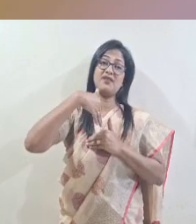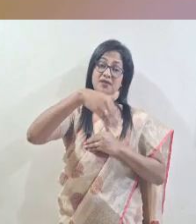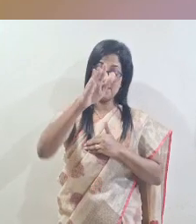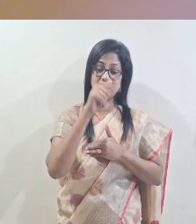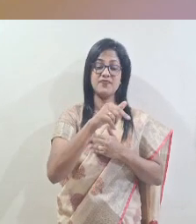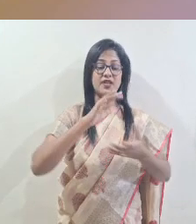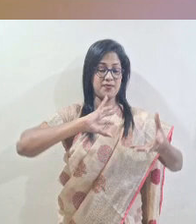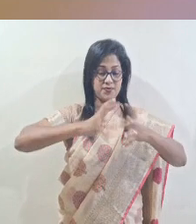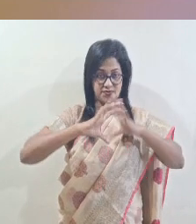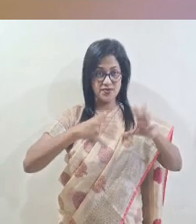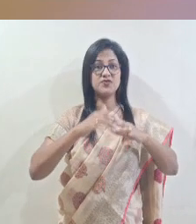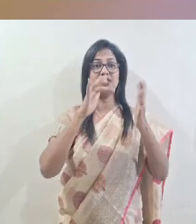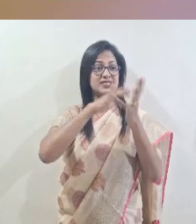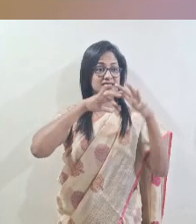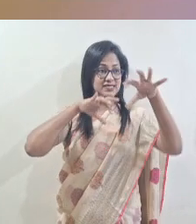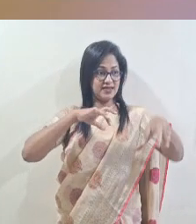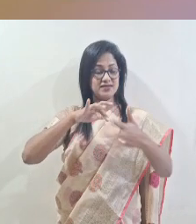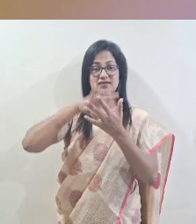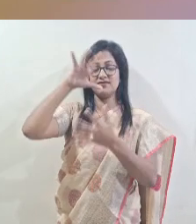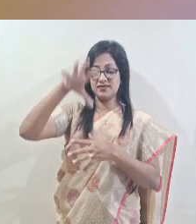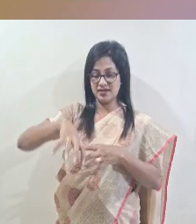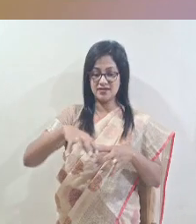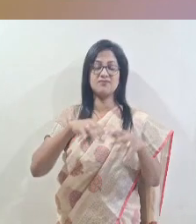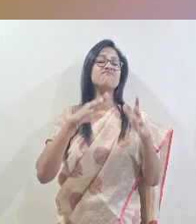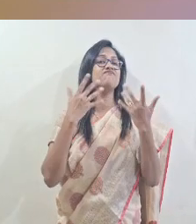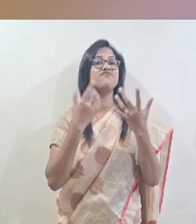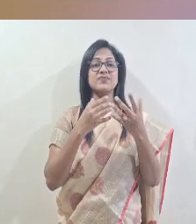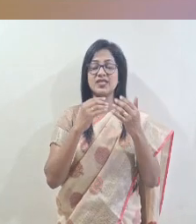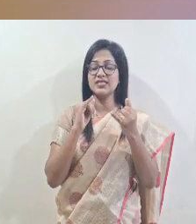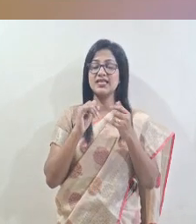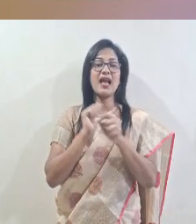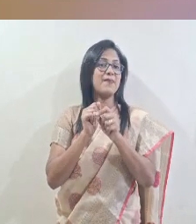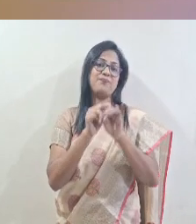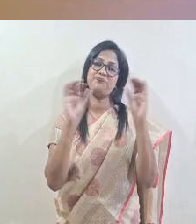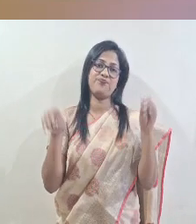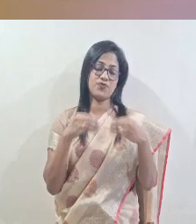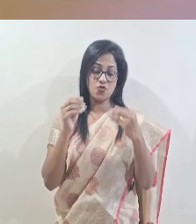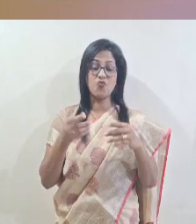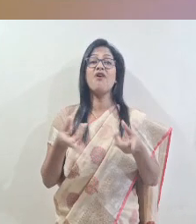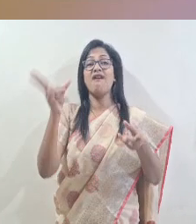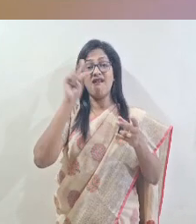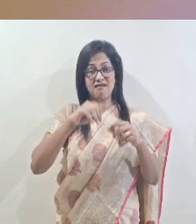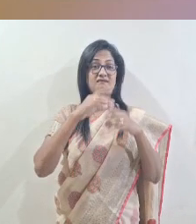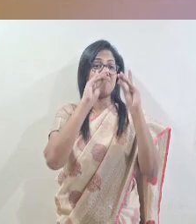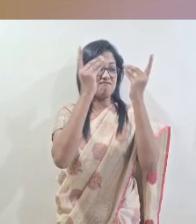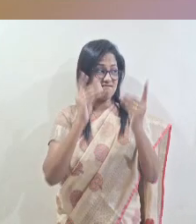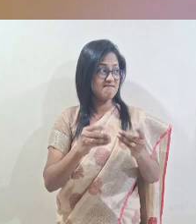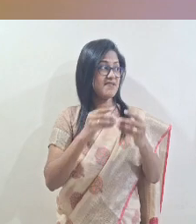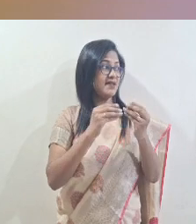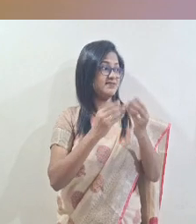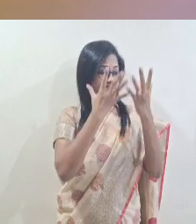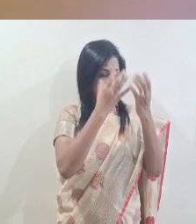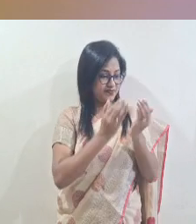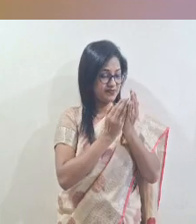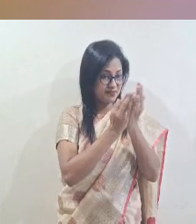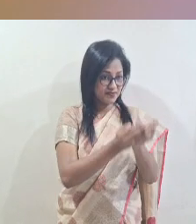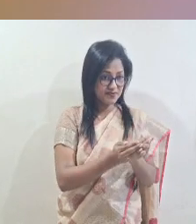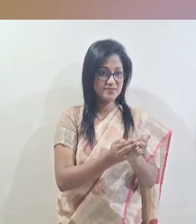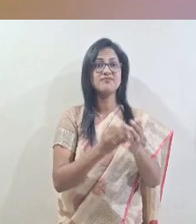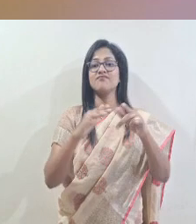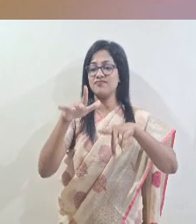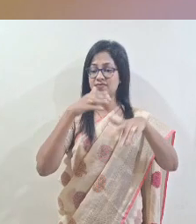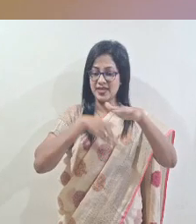some production centers were there, they were left unserved. So we have to design dry ports and inland logistic hubs for